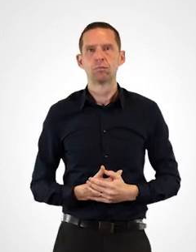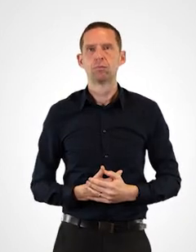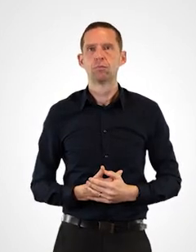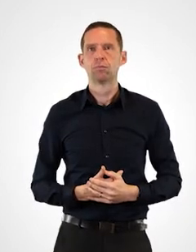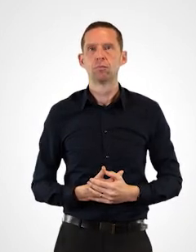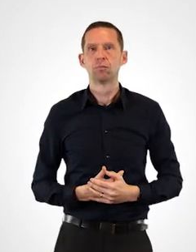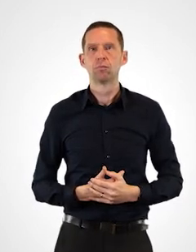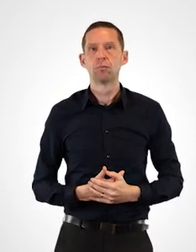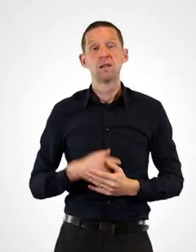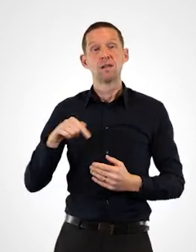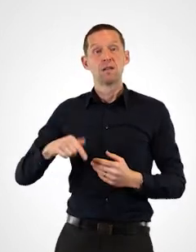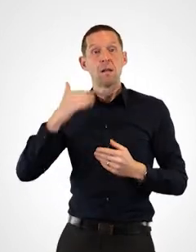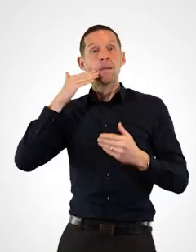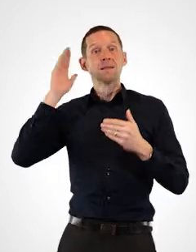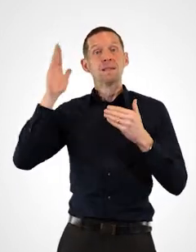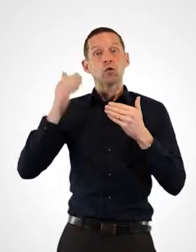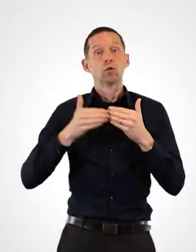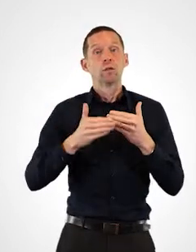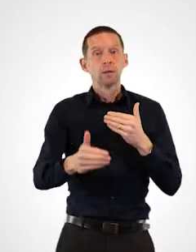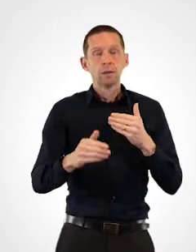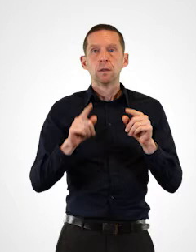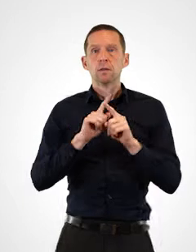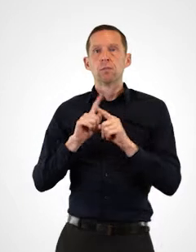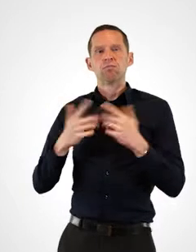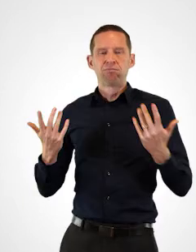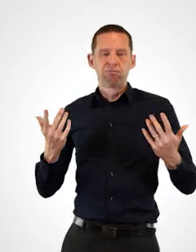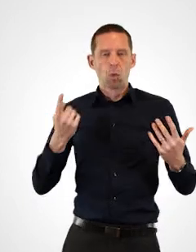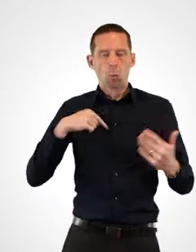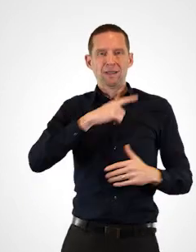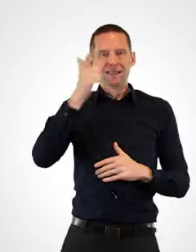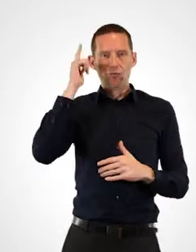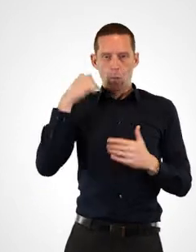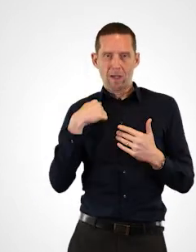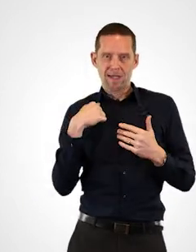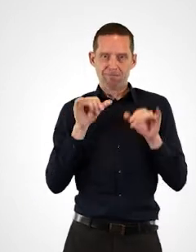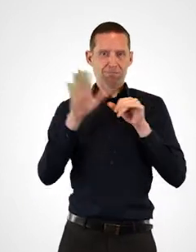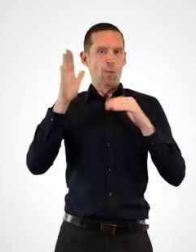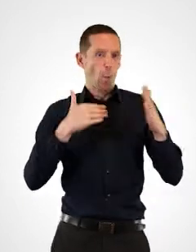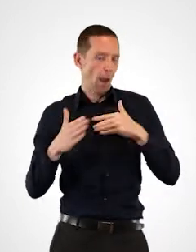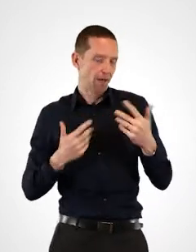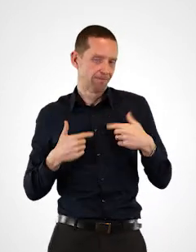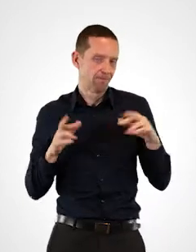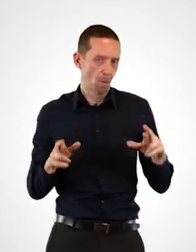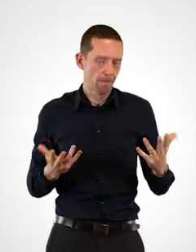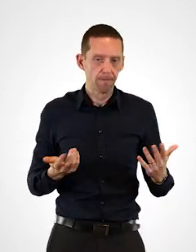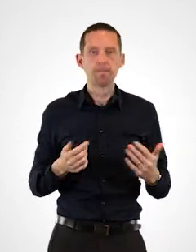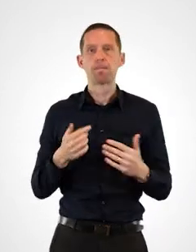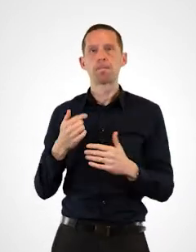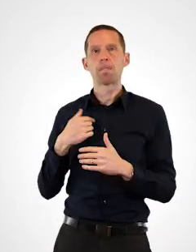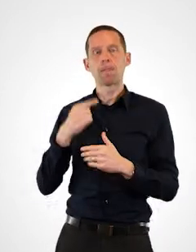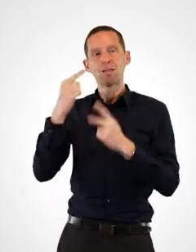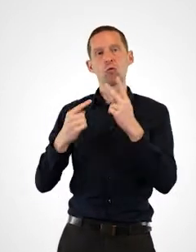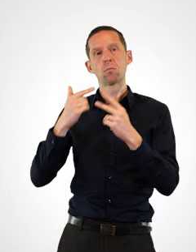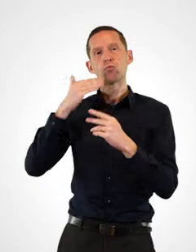And then in this series, we've also, being the teachers that we are very organized, we like to think, so that each presentation concludes